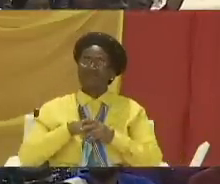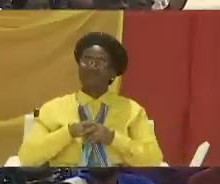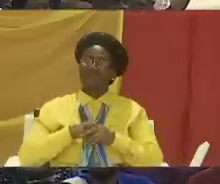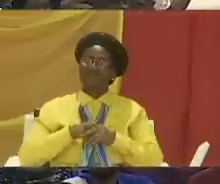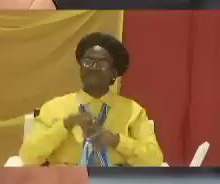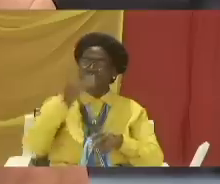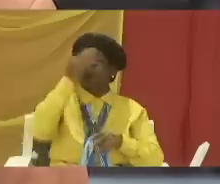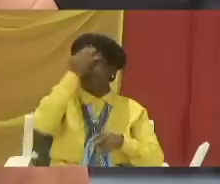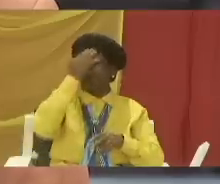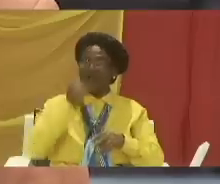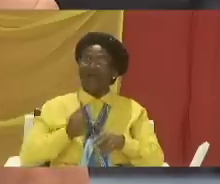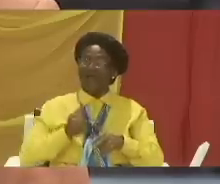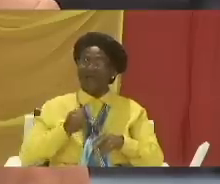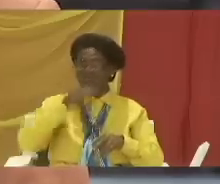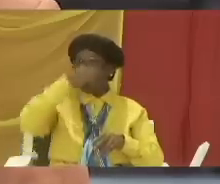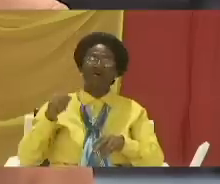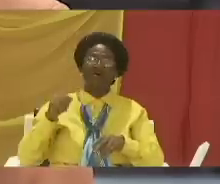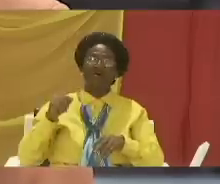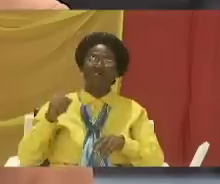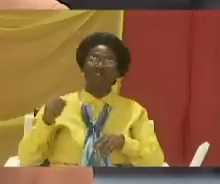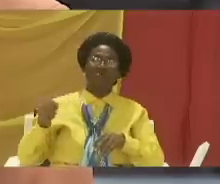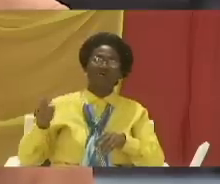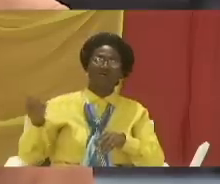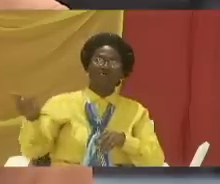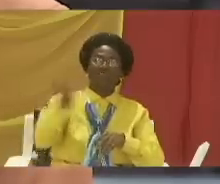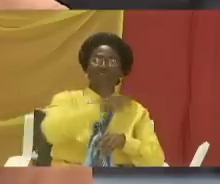Why? Because you will return